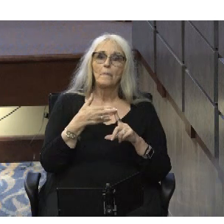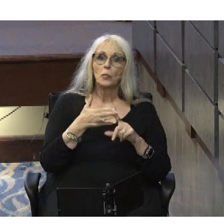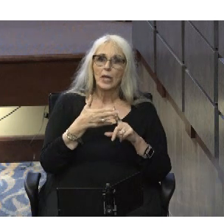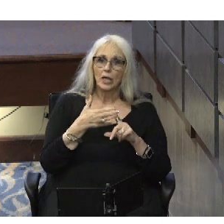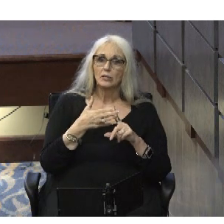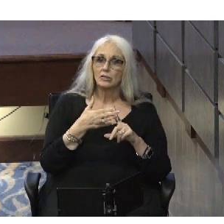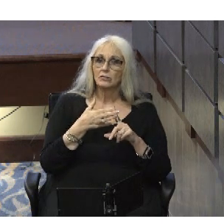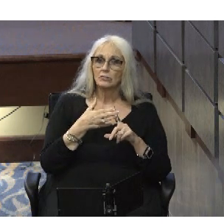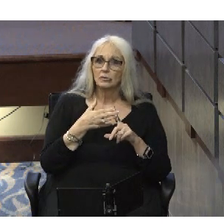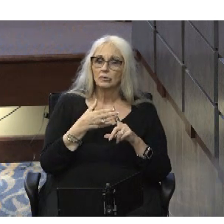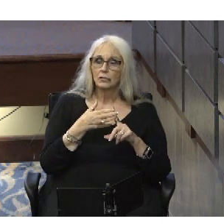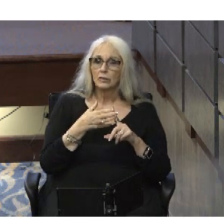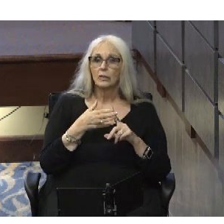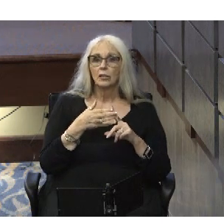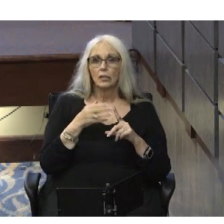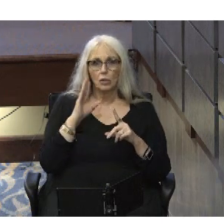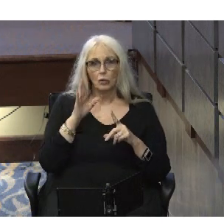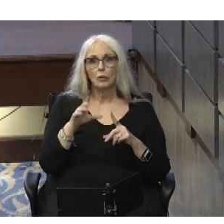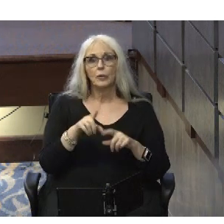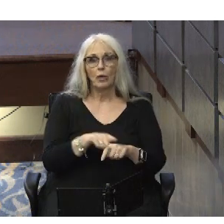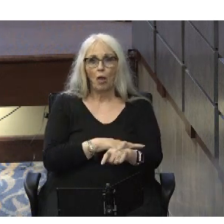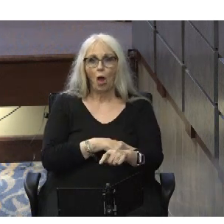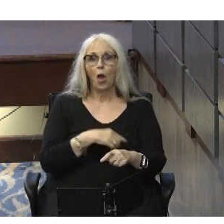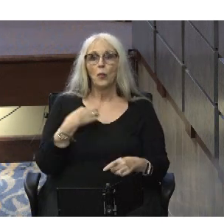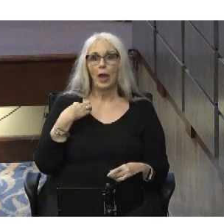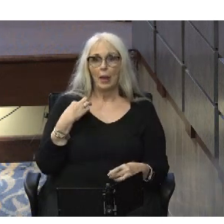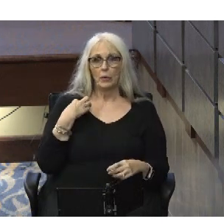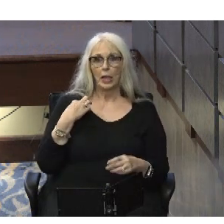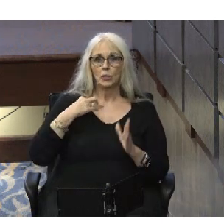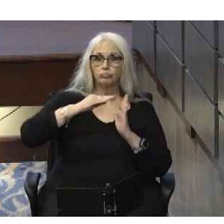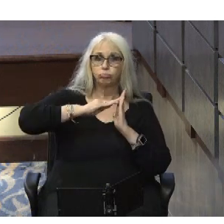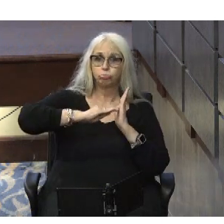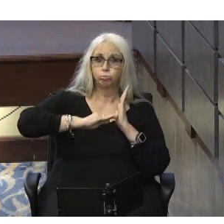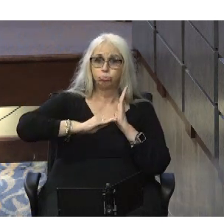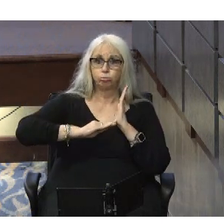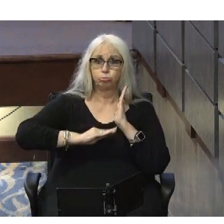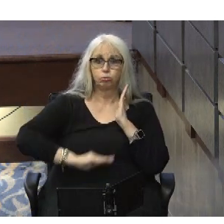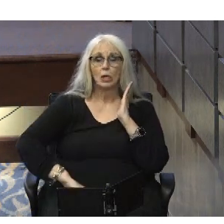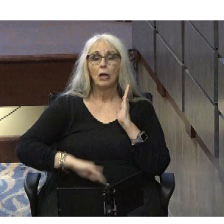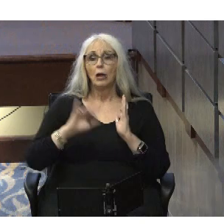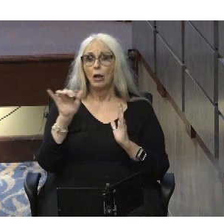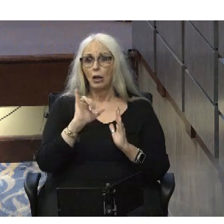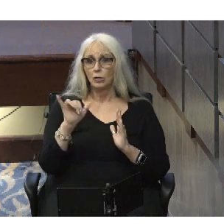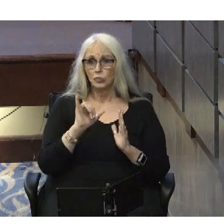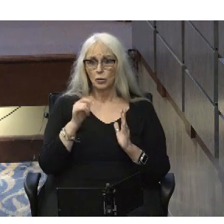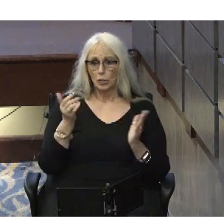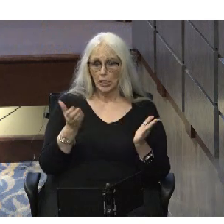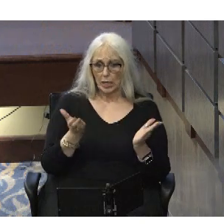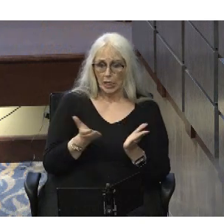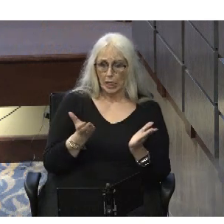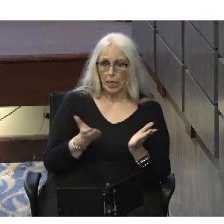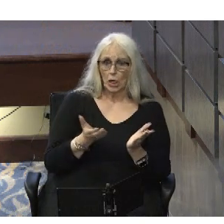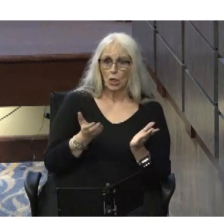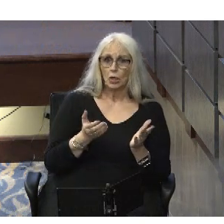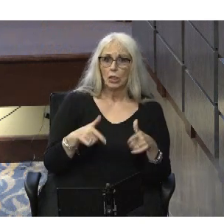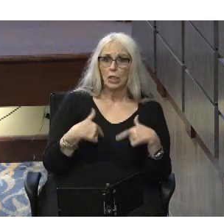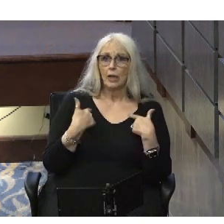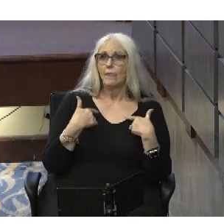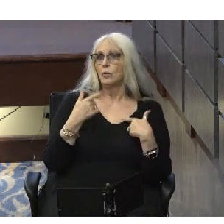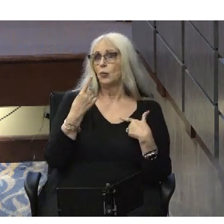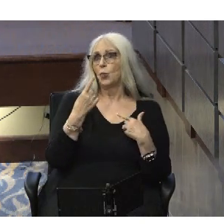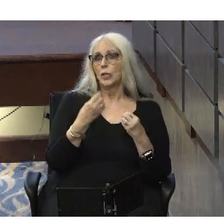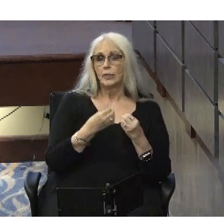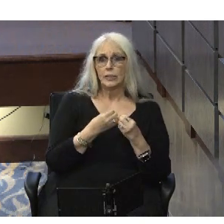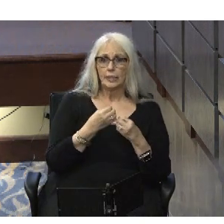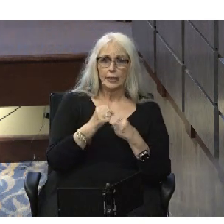Lodge. There will be a lengthy application process, including must having been here in McLennan County for over 1